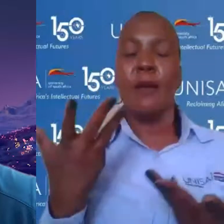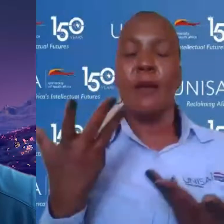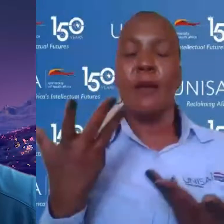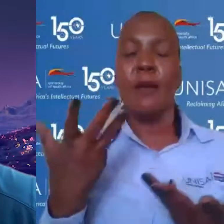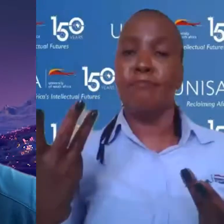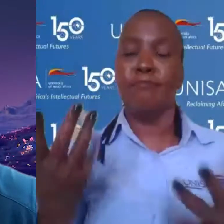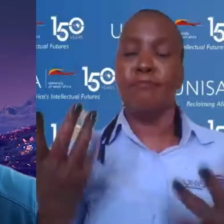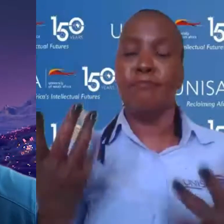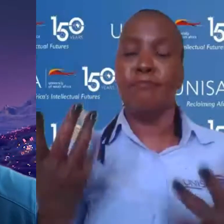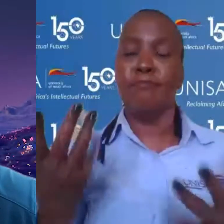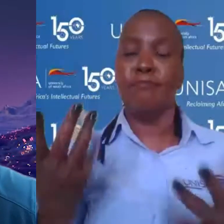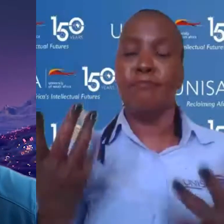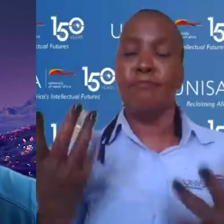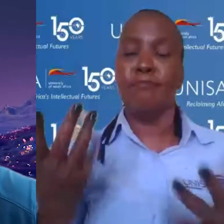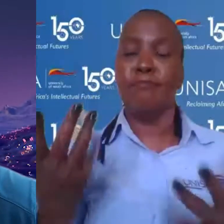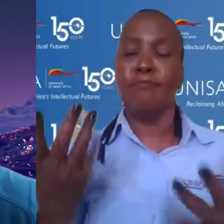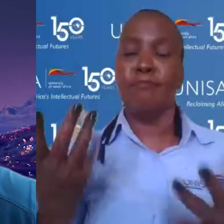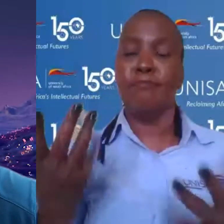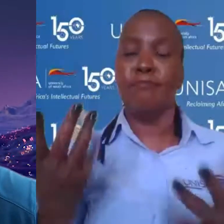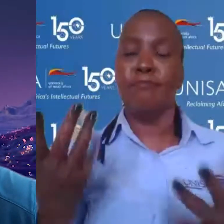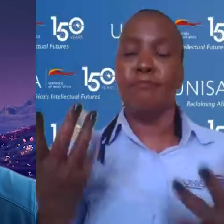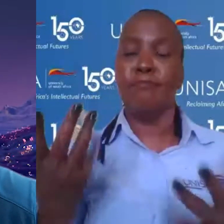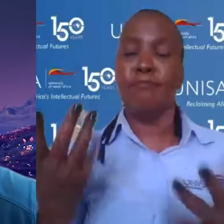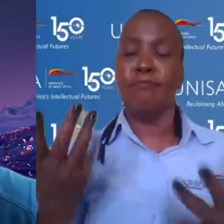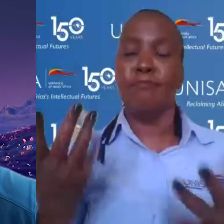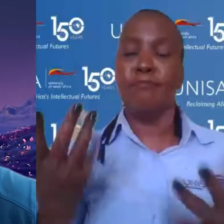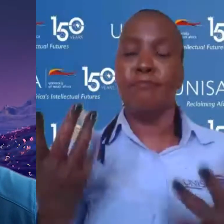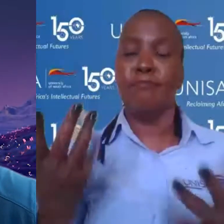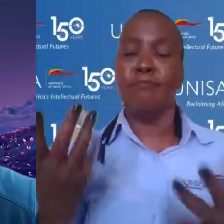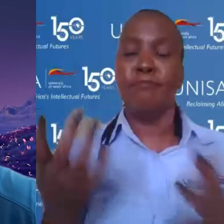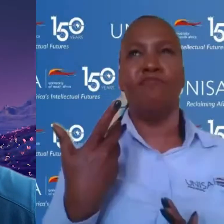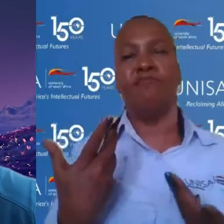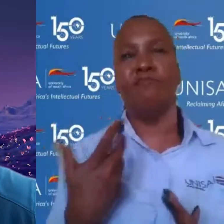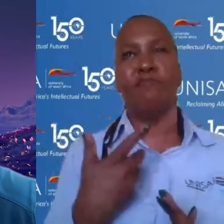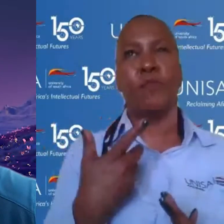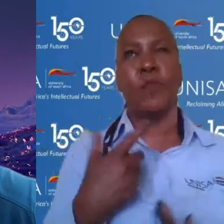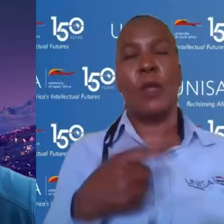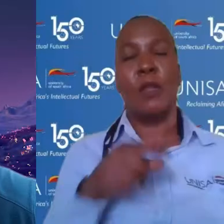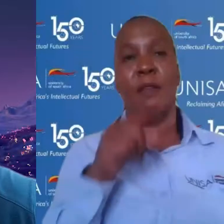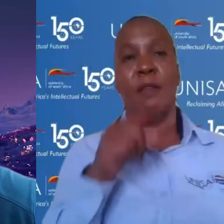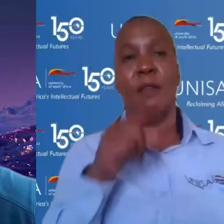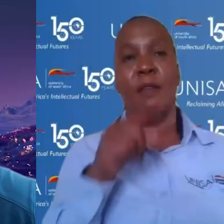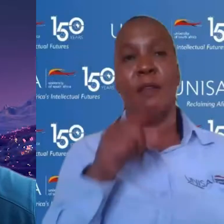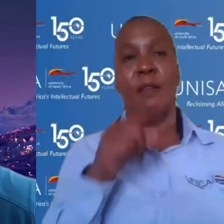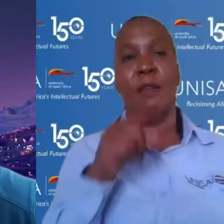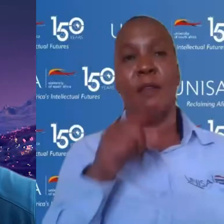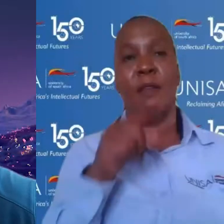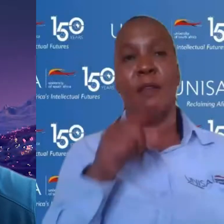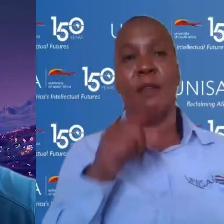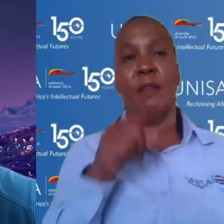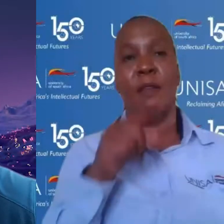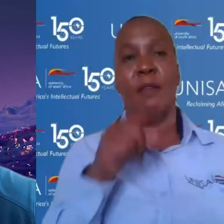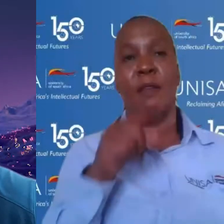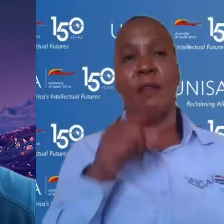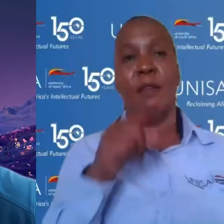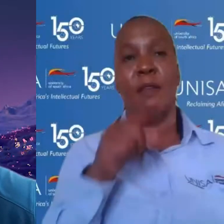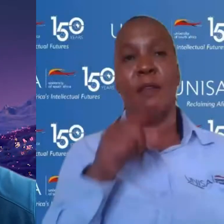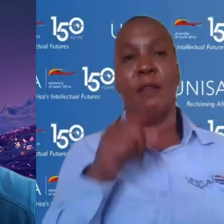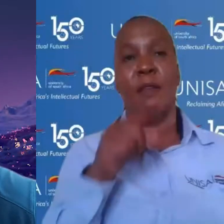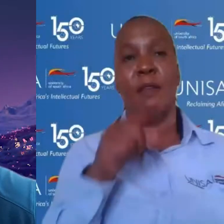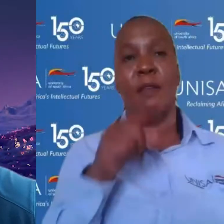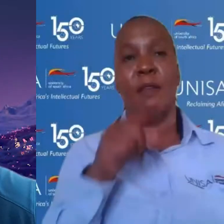I wonder if this student did do the